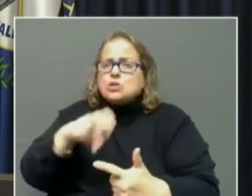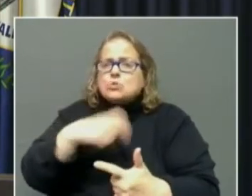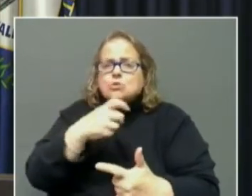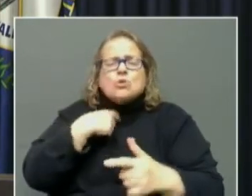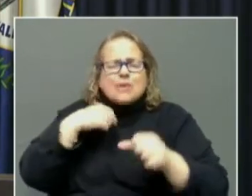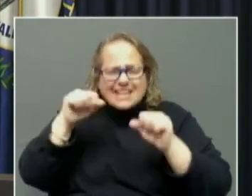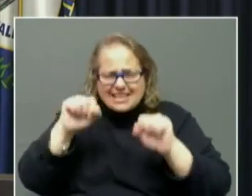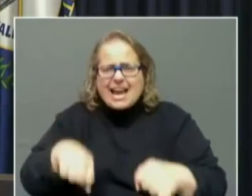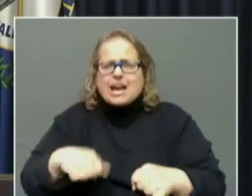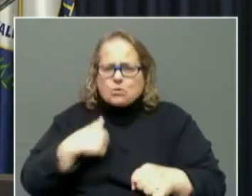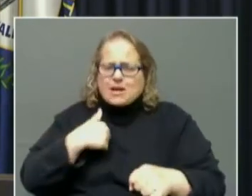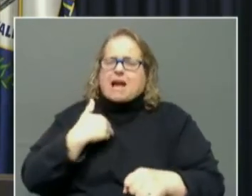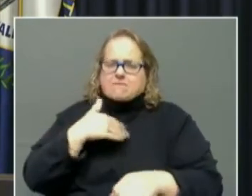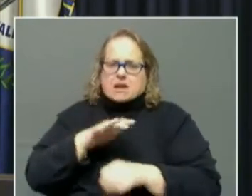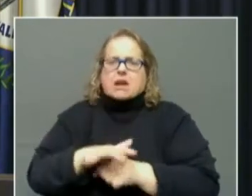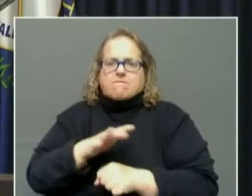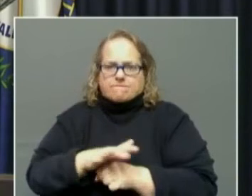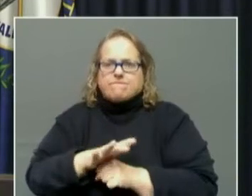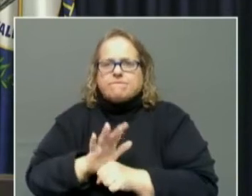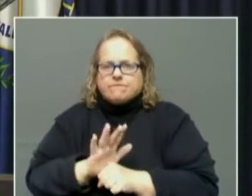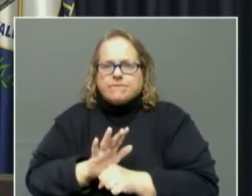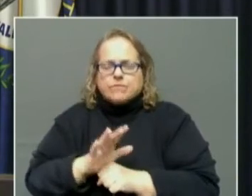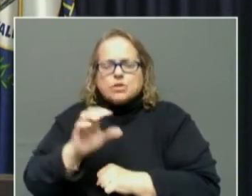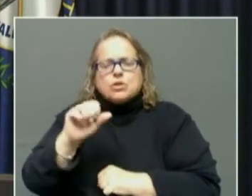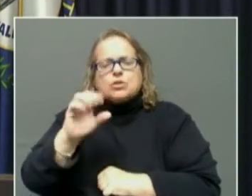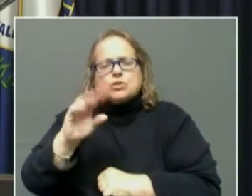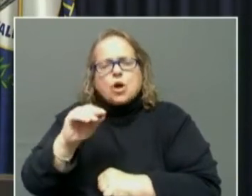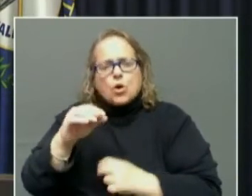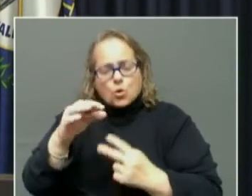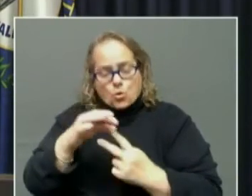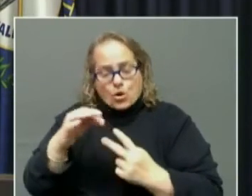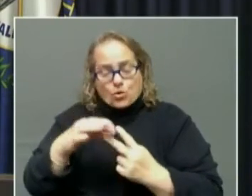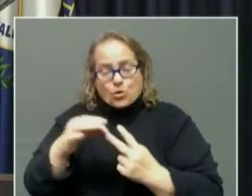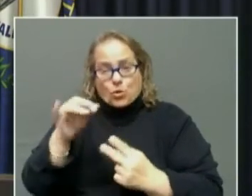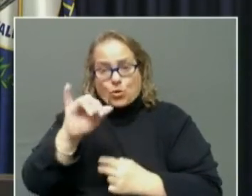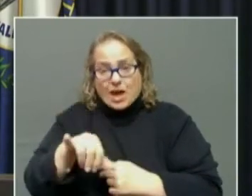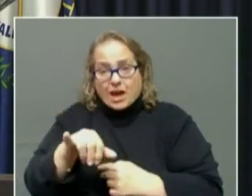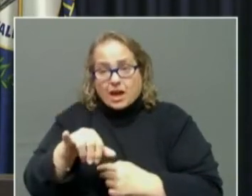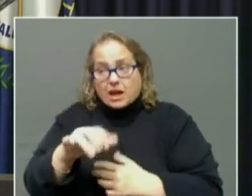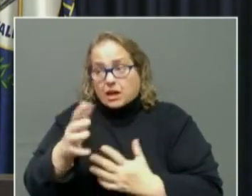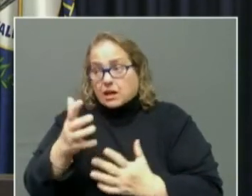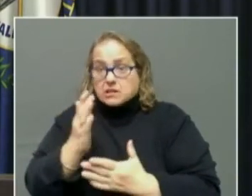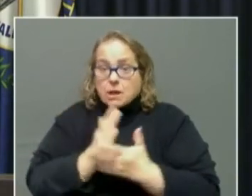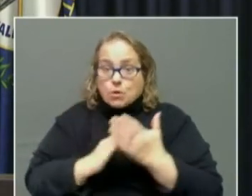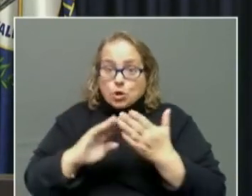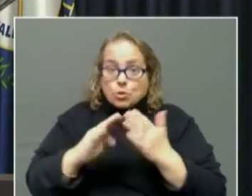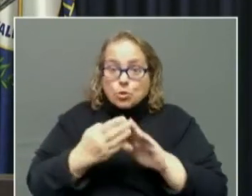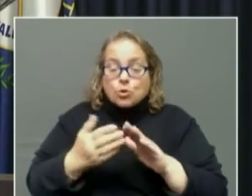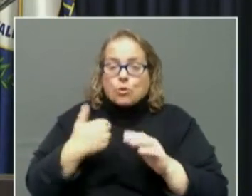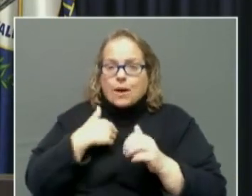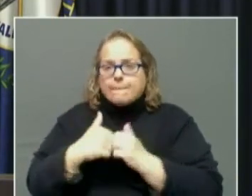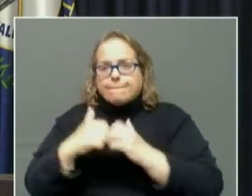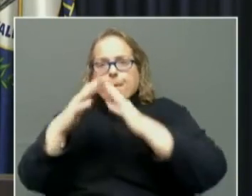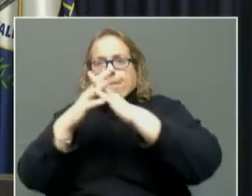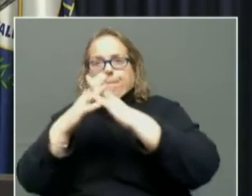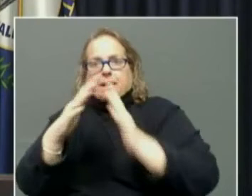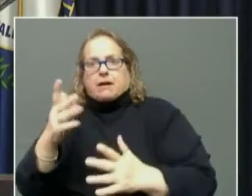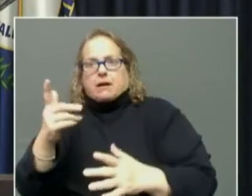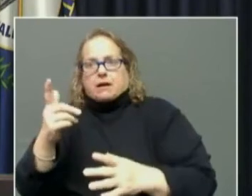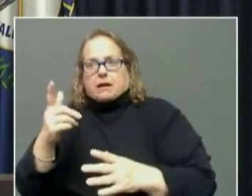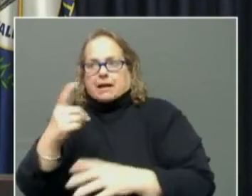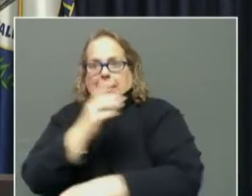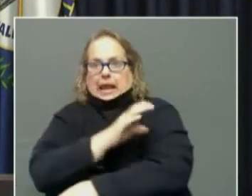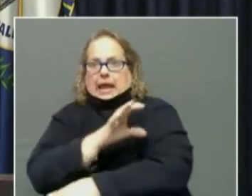have. So whether that's some of the communities we've been doing pop-up clinics in or others,